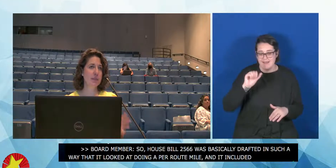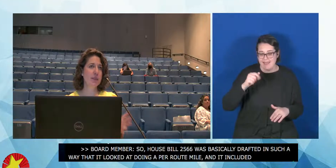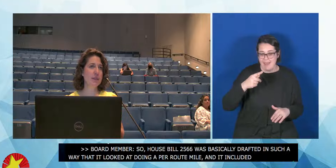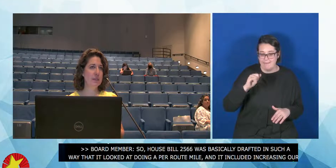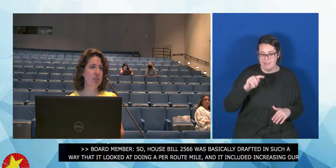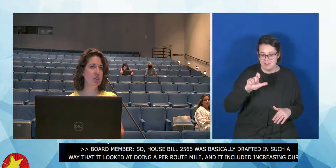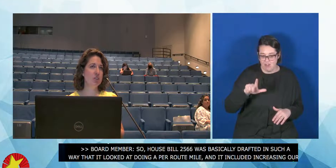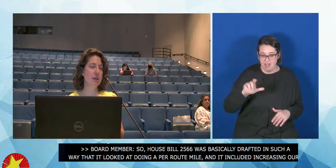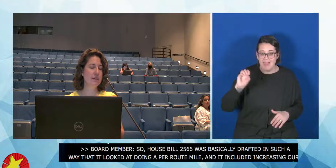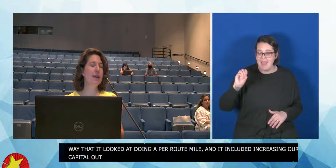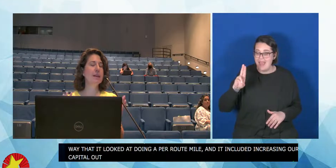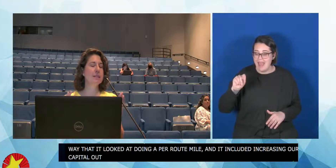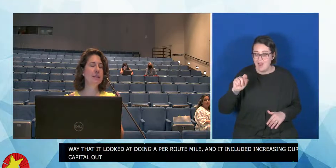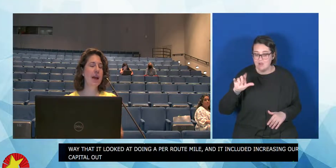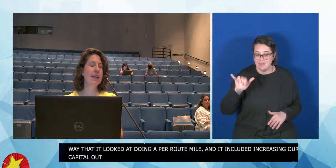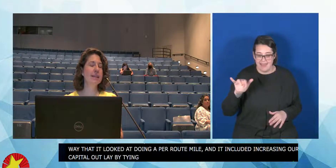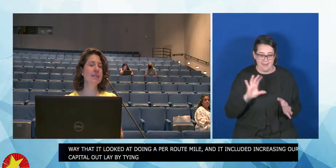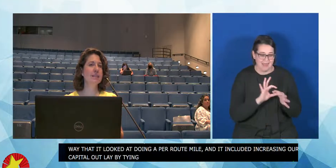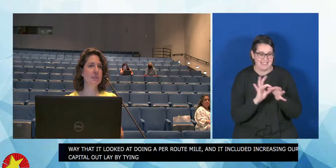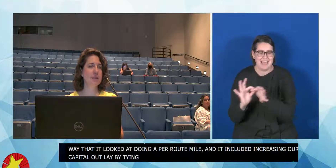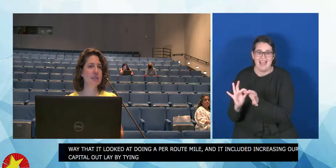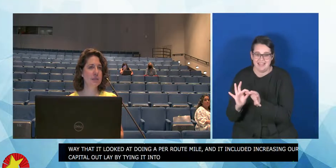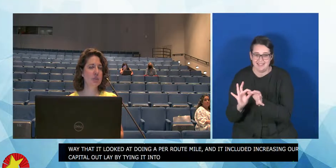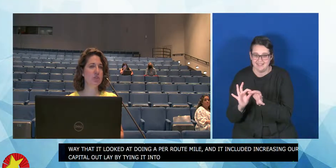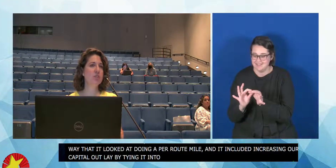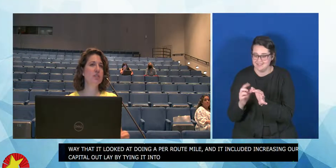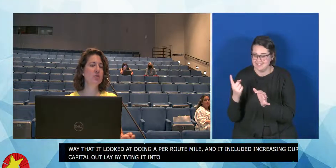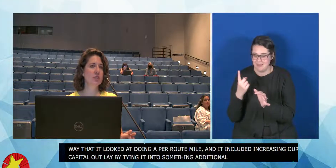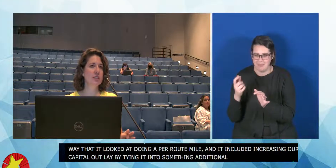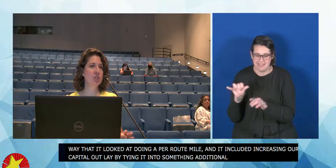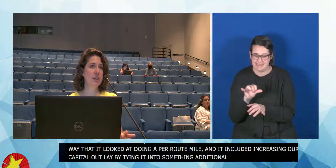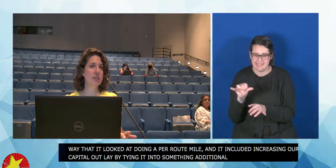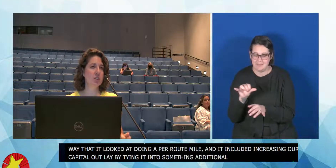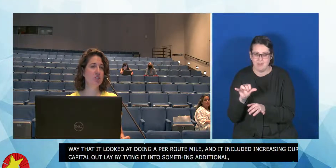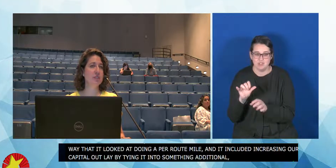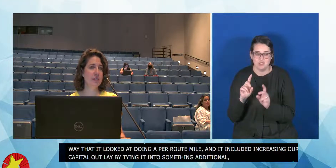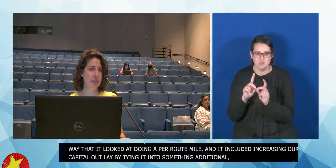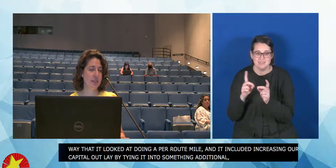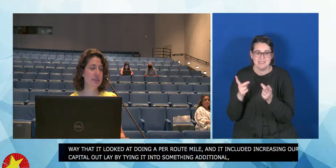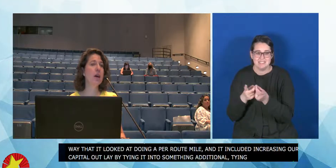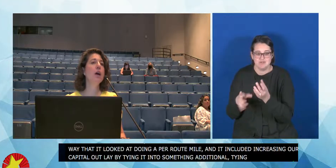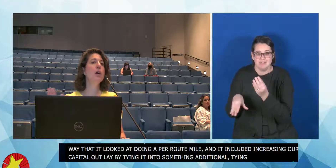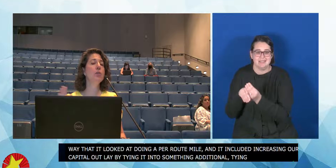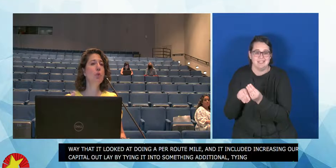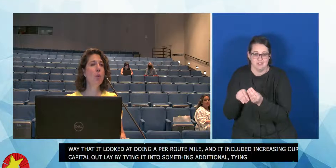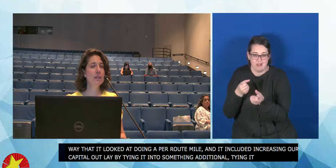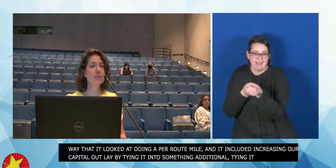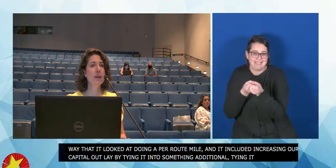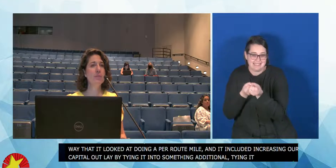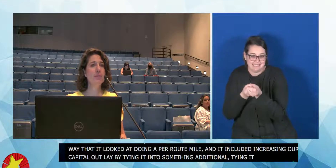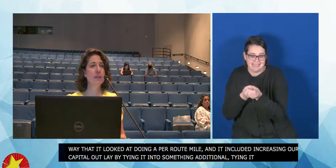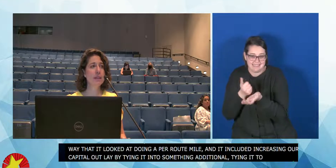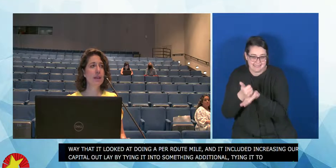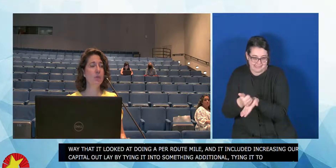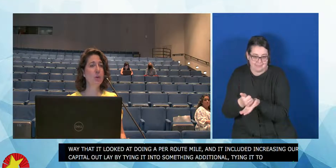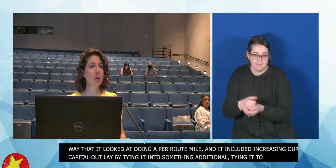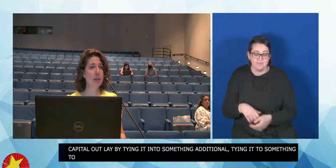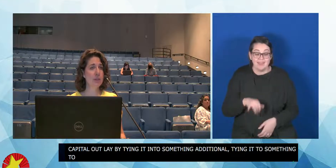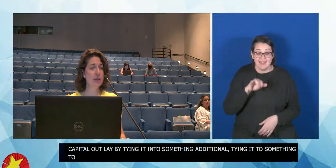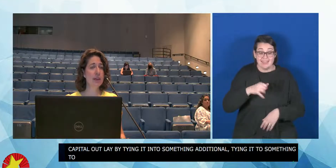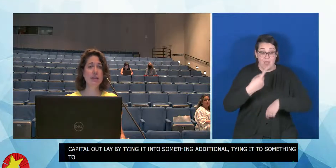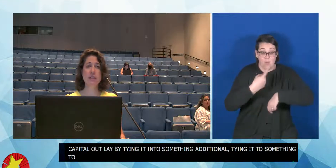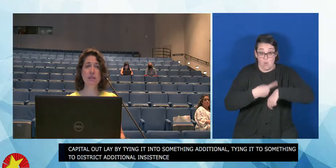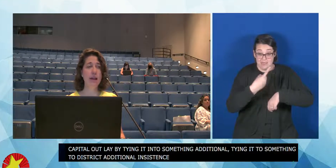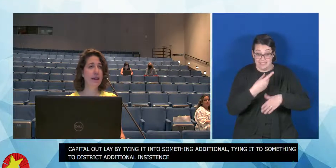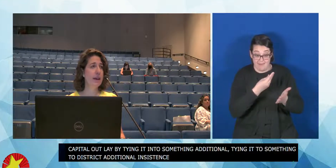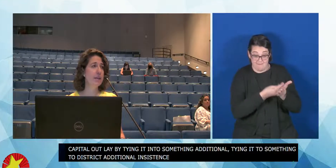to something additional, tying it to something similar to district additional assistance. The one-time funding that we were